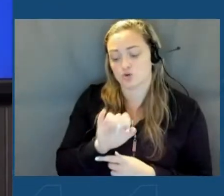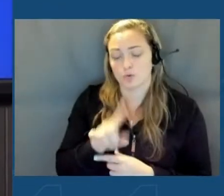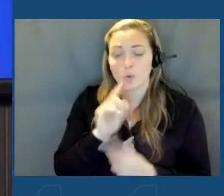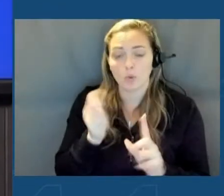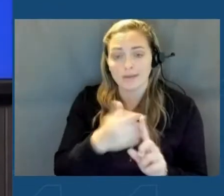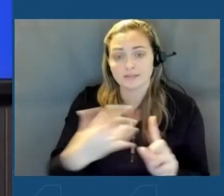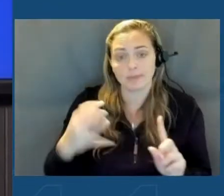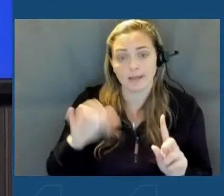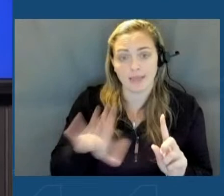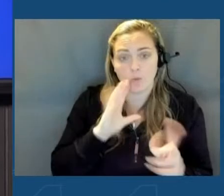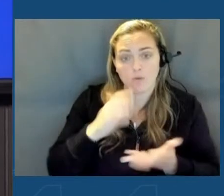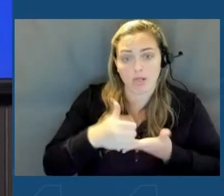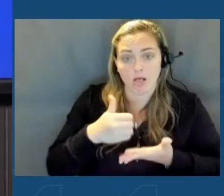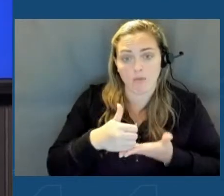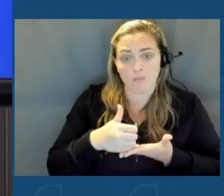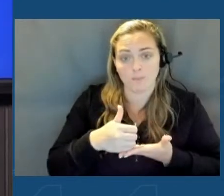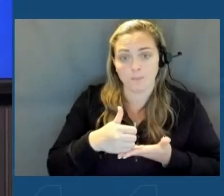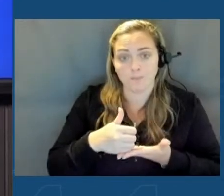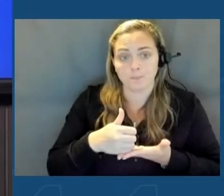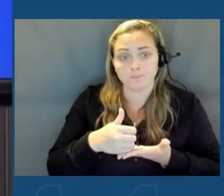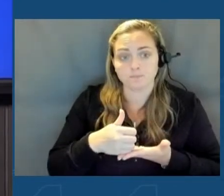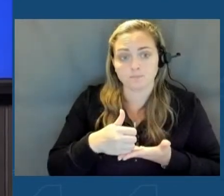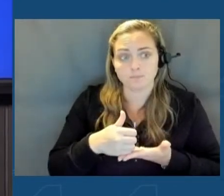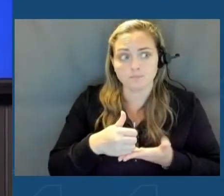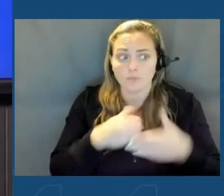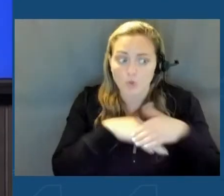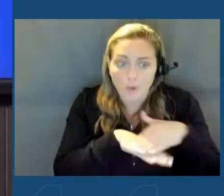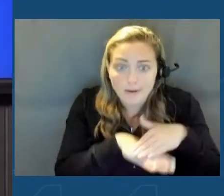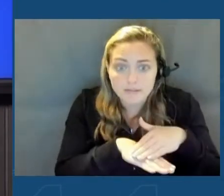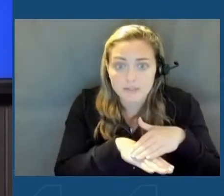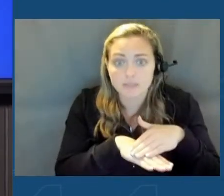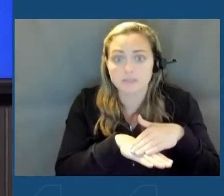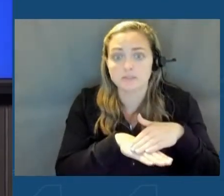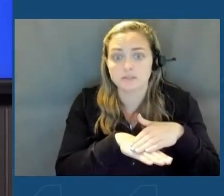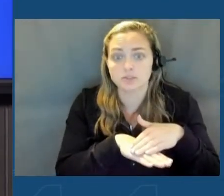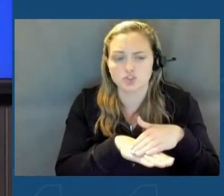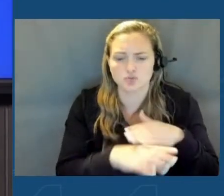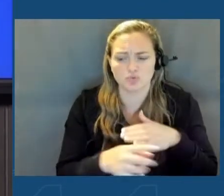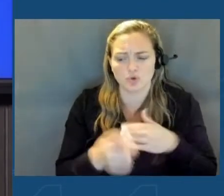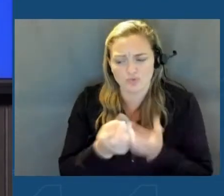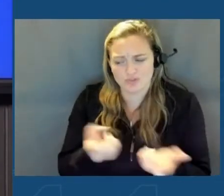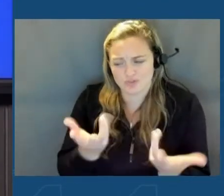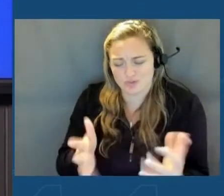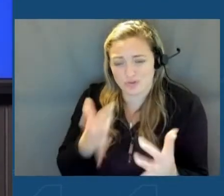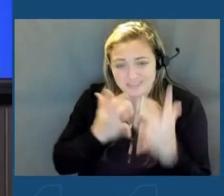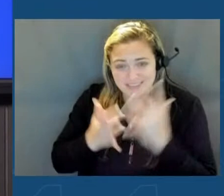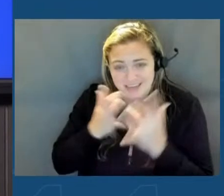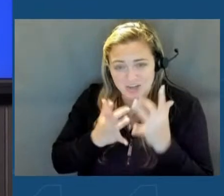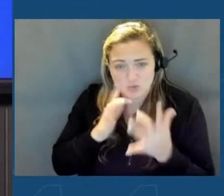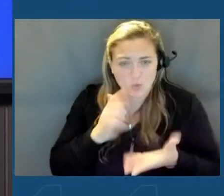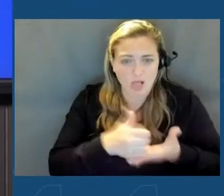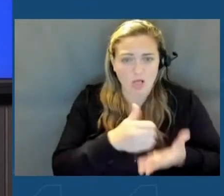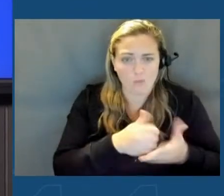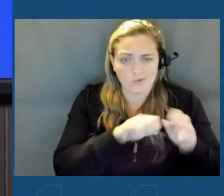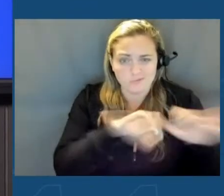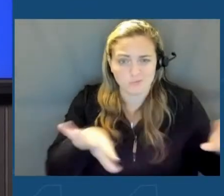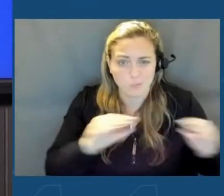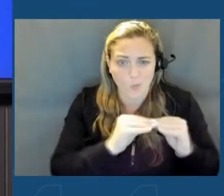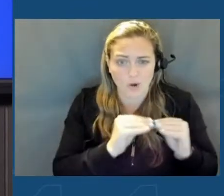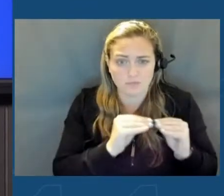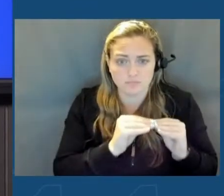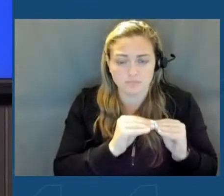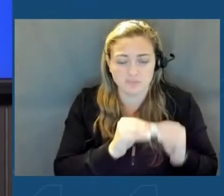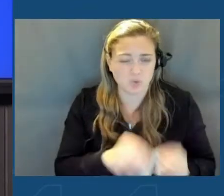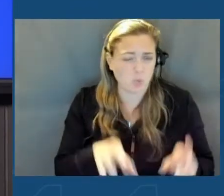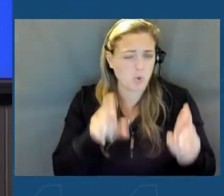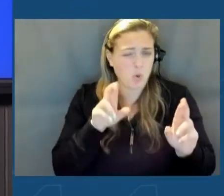expand our access to a scarce resource. So I hope that's reassuring to